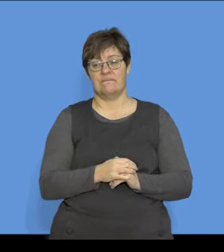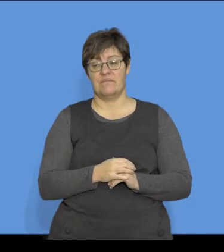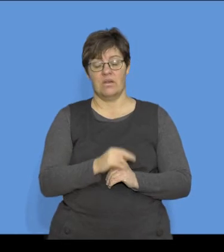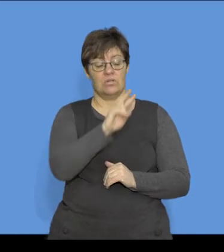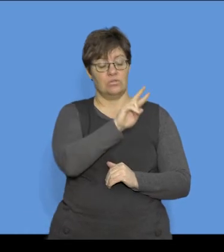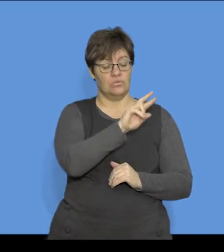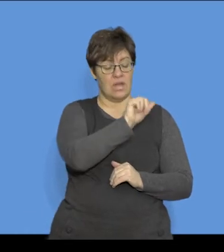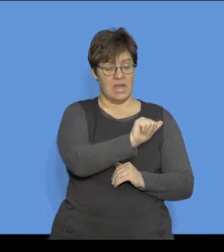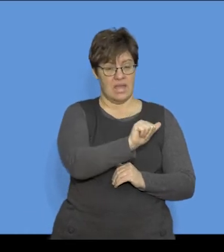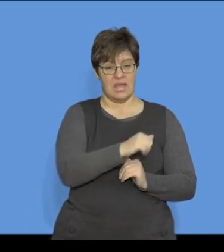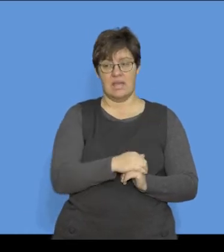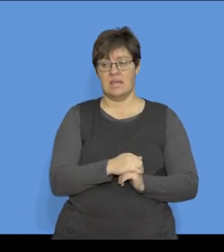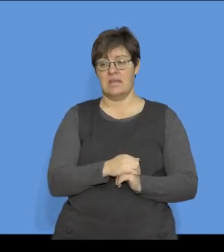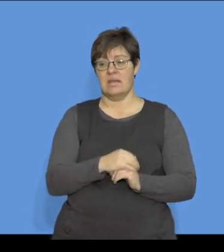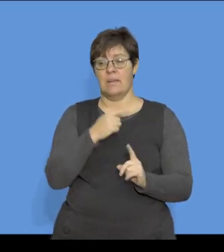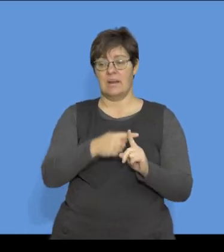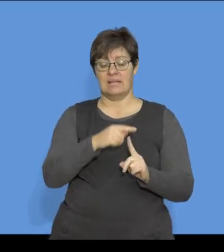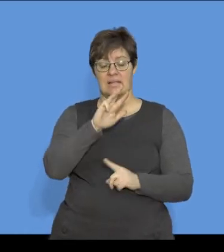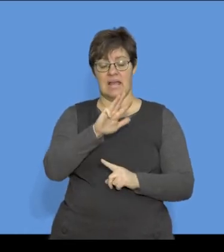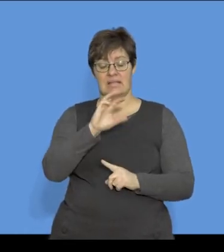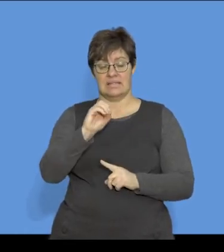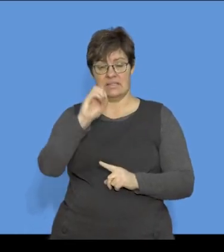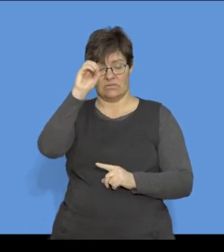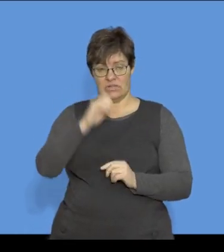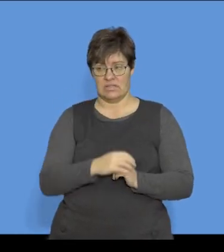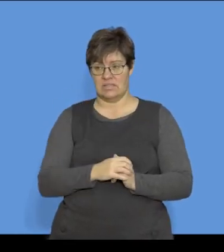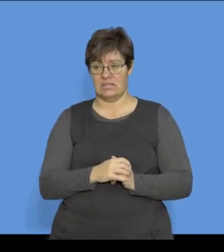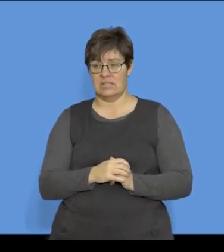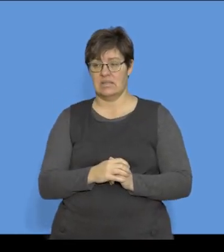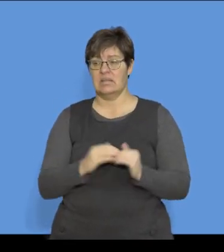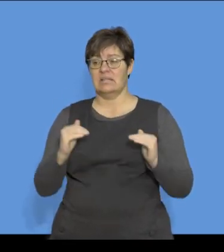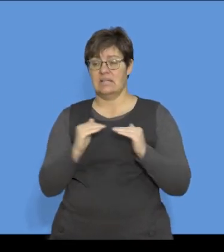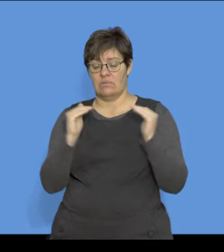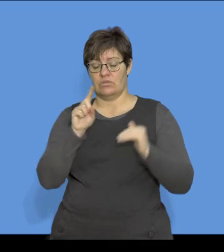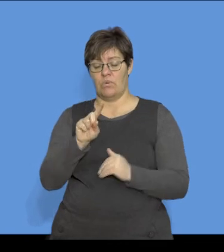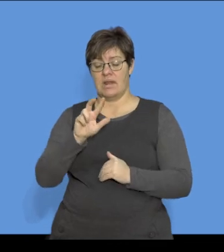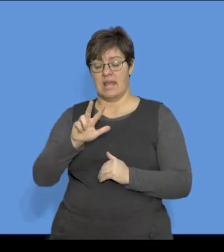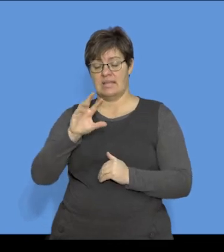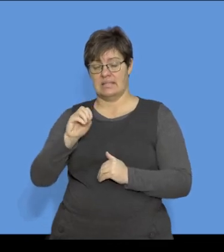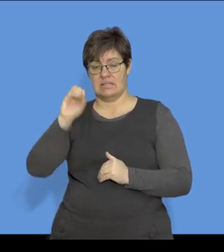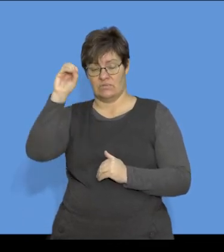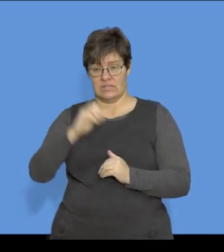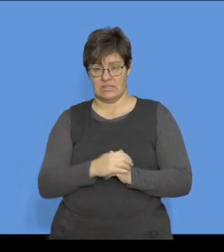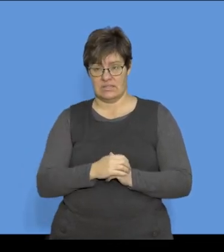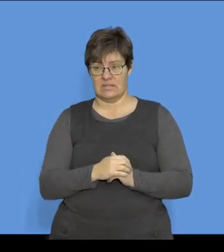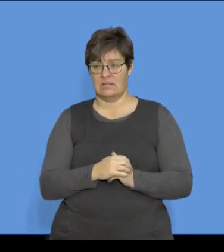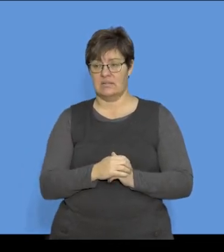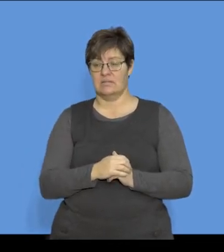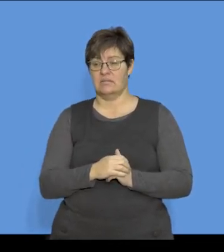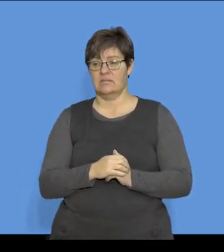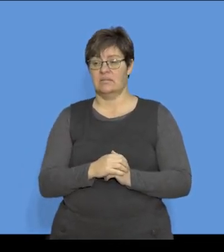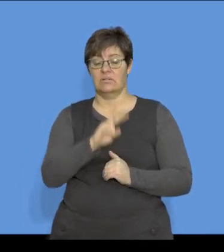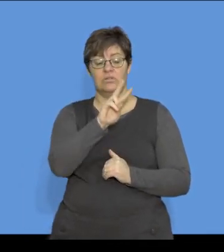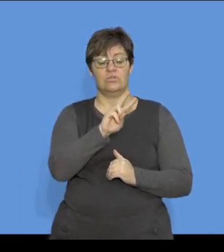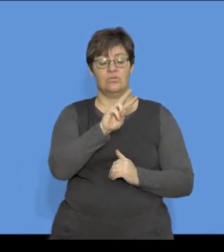plus 90 degrees is equals to 180 degrees. Now, where does 2A come from? You can